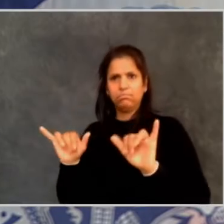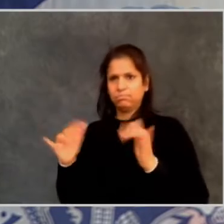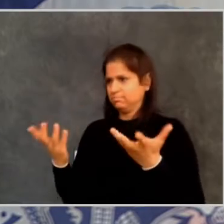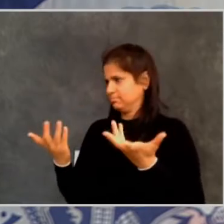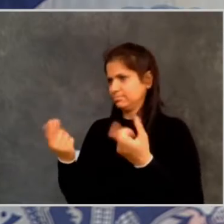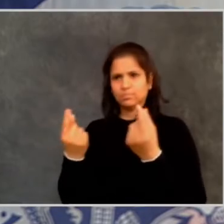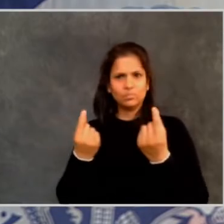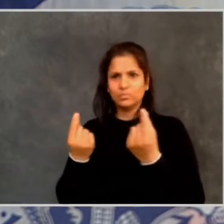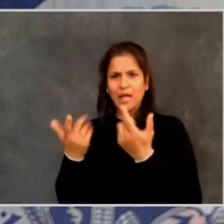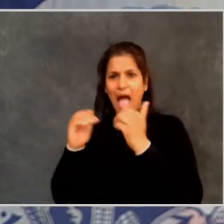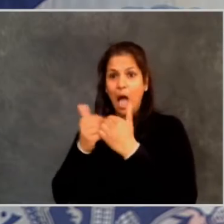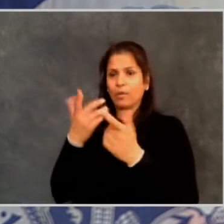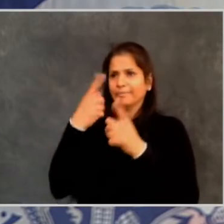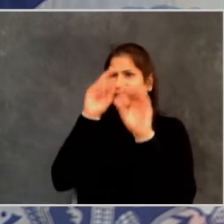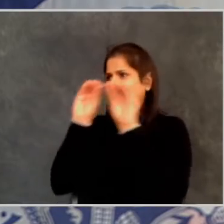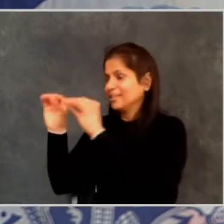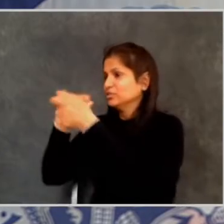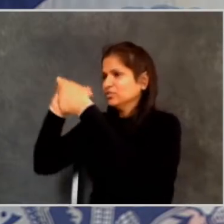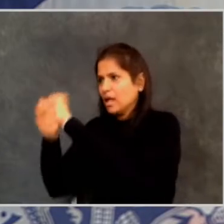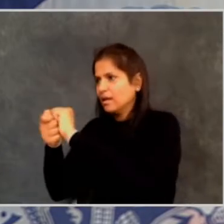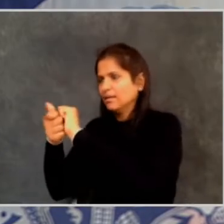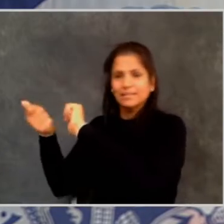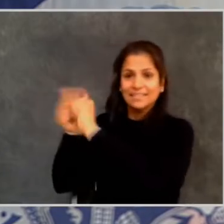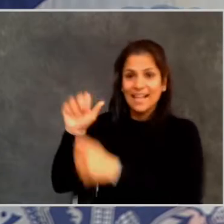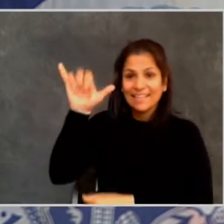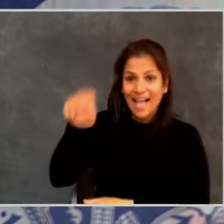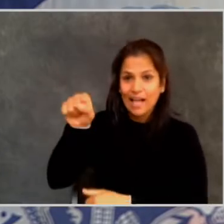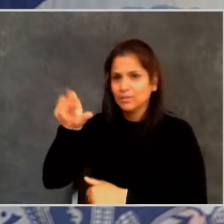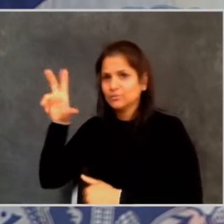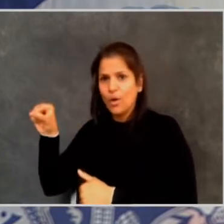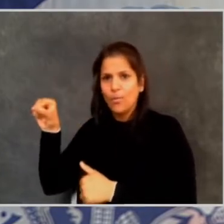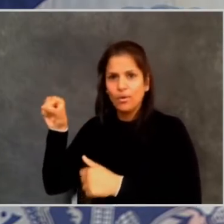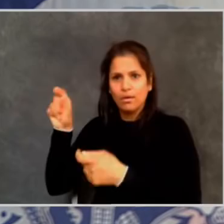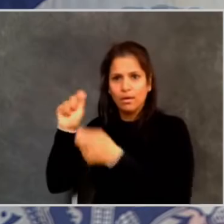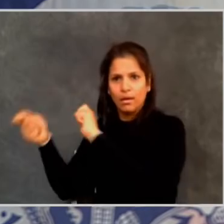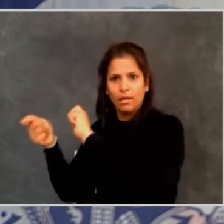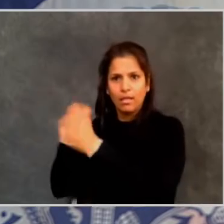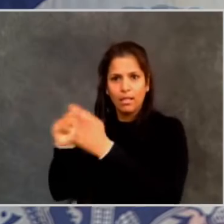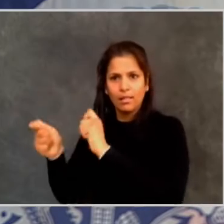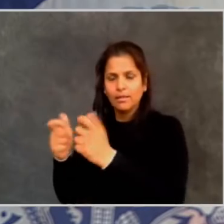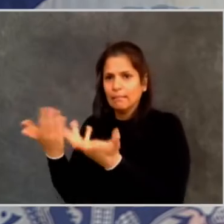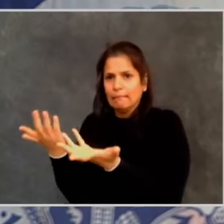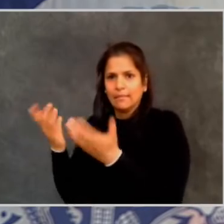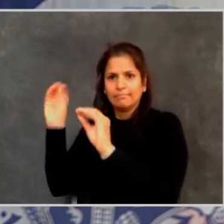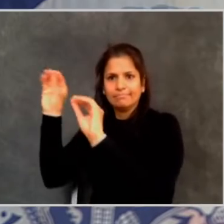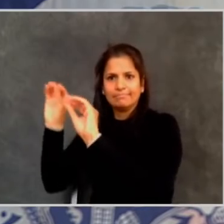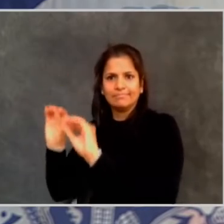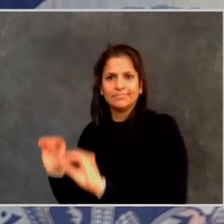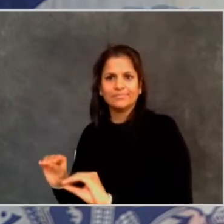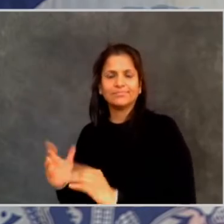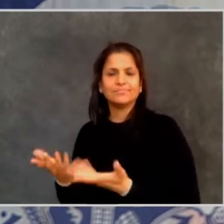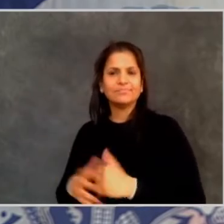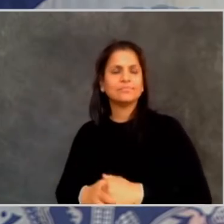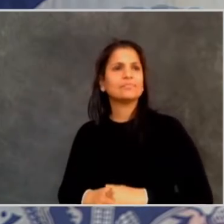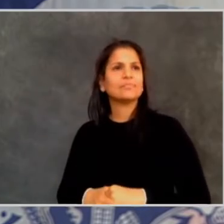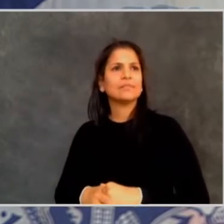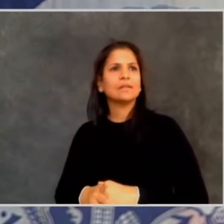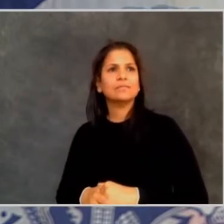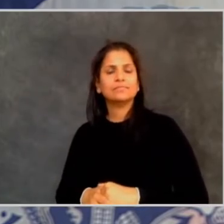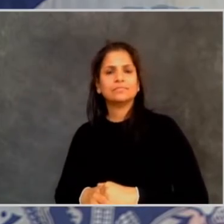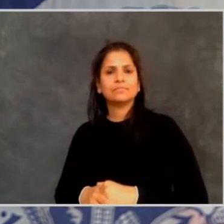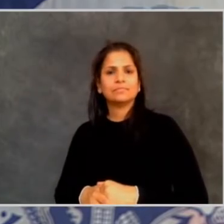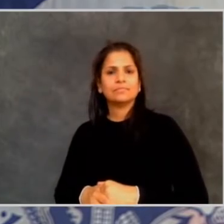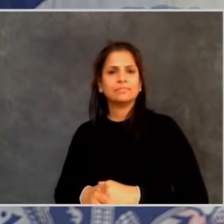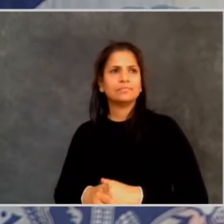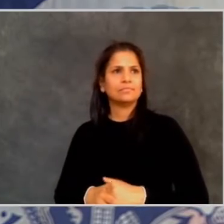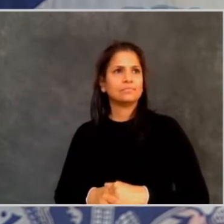Hey, Mayor, this is Dave Evans. Can you hear me okay? Yes, Dave. Hey, I just had a question about antibody testing. And I know it's a state function, but I